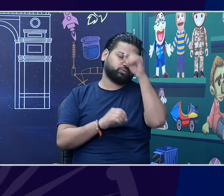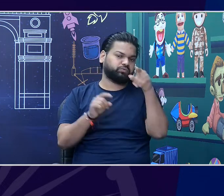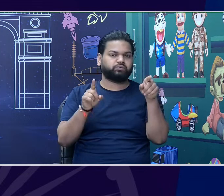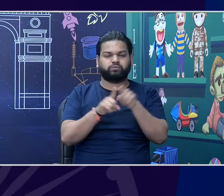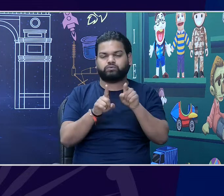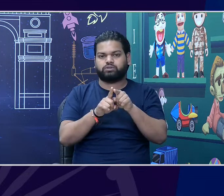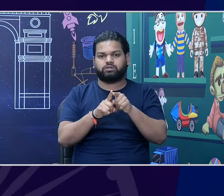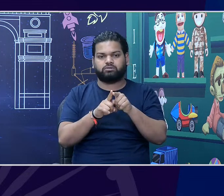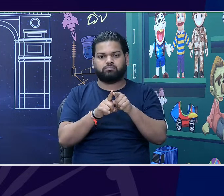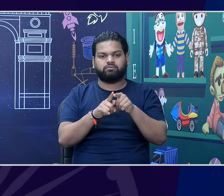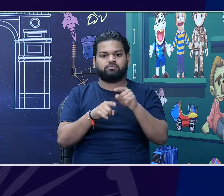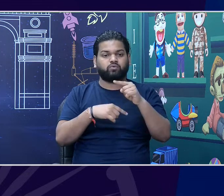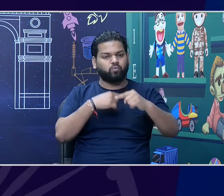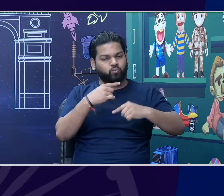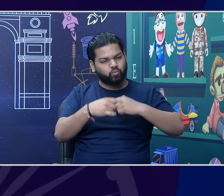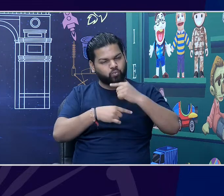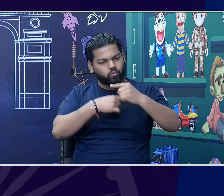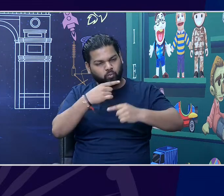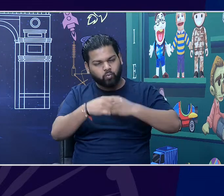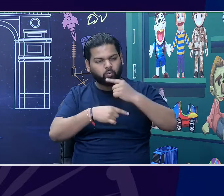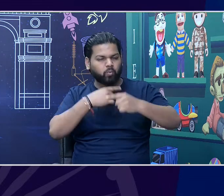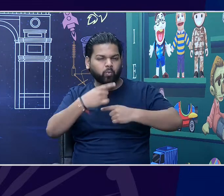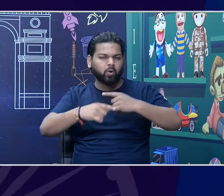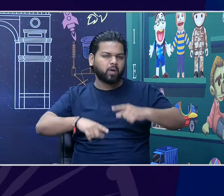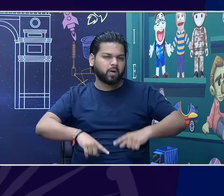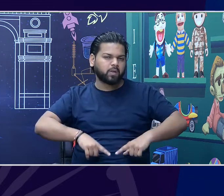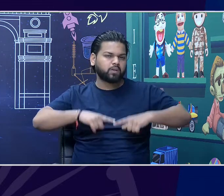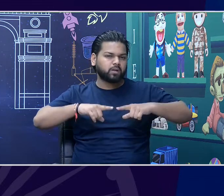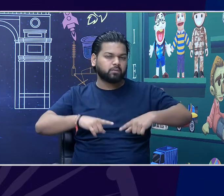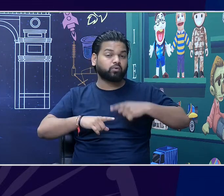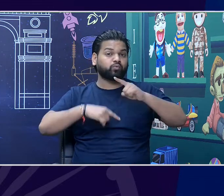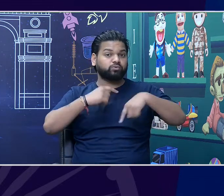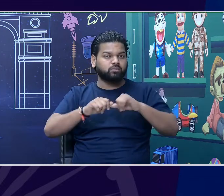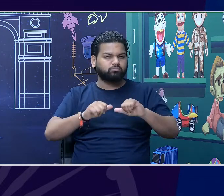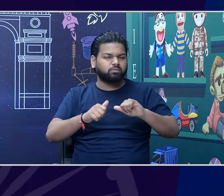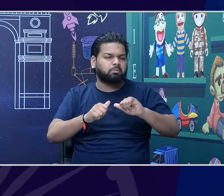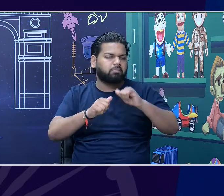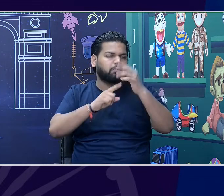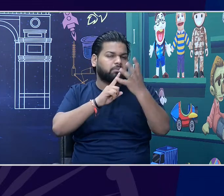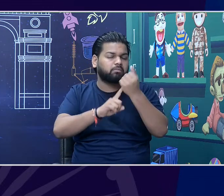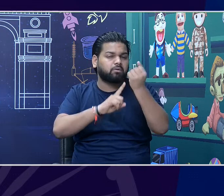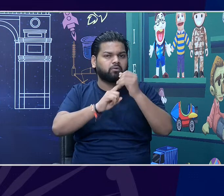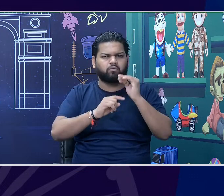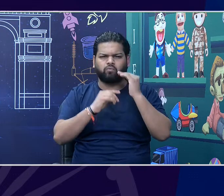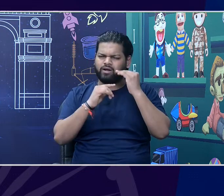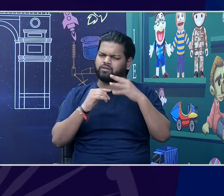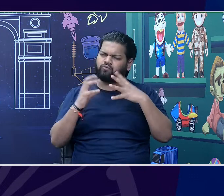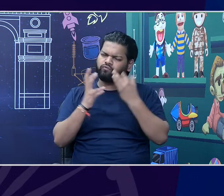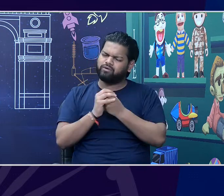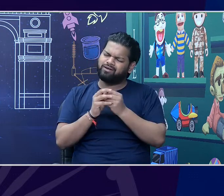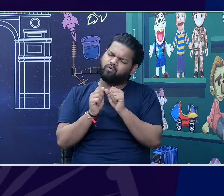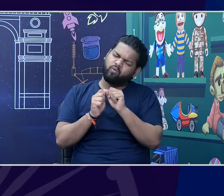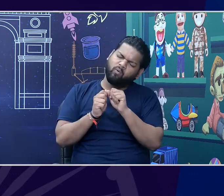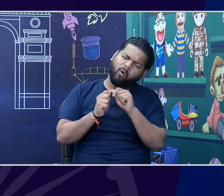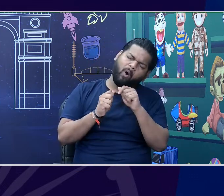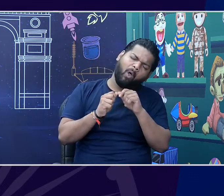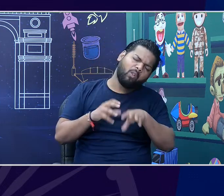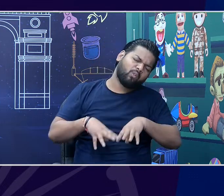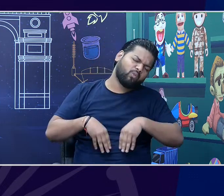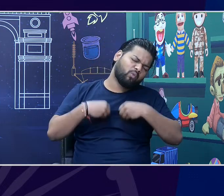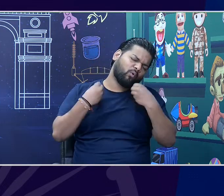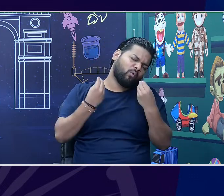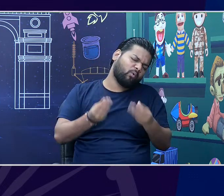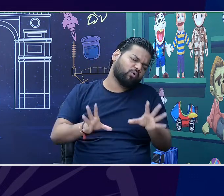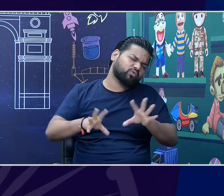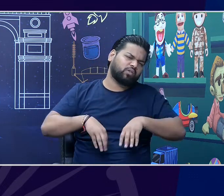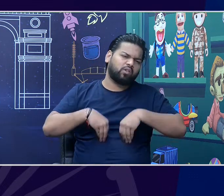then rose to such greatness. That even when you lose everything, that's when, instead of saying that I have